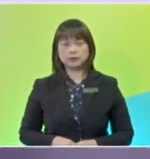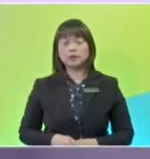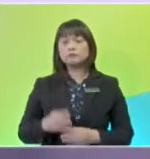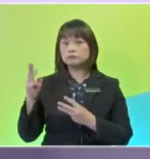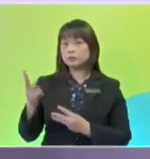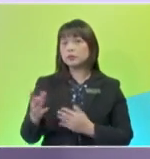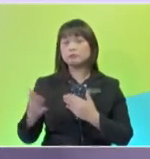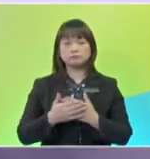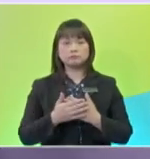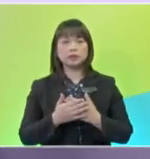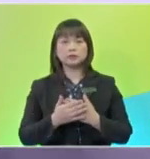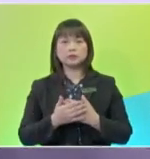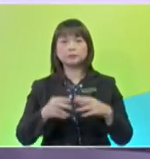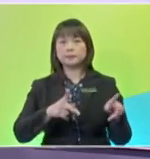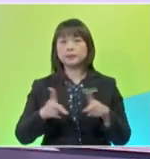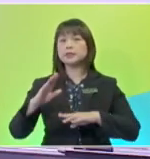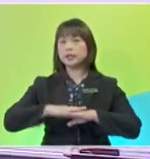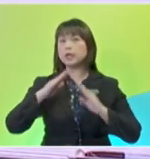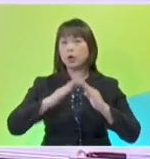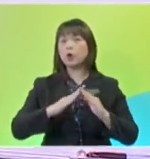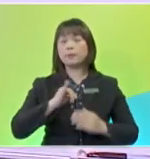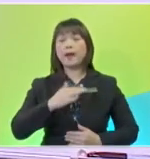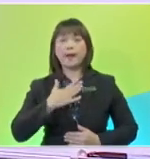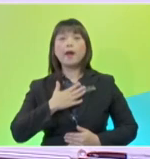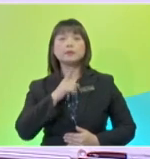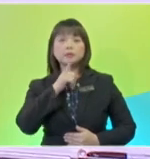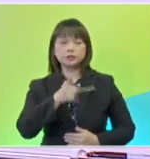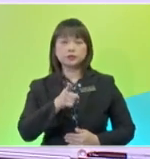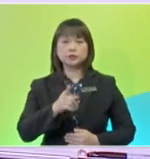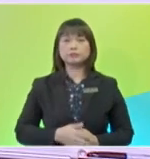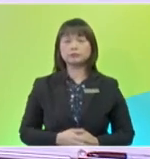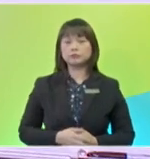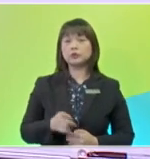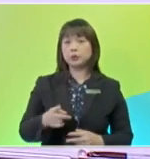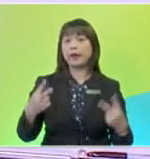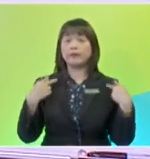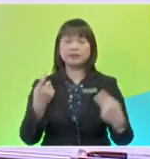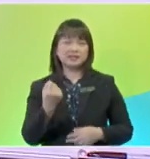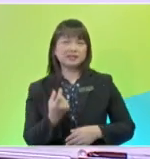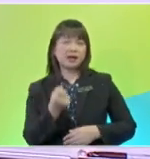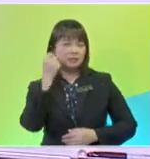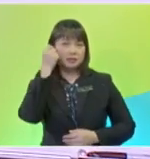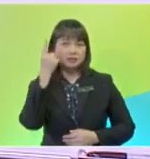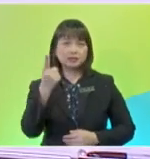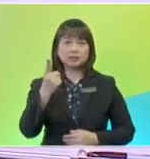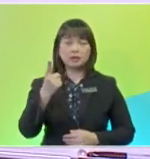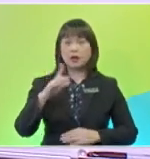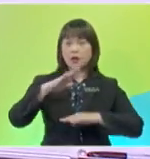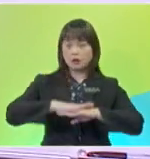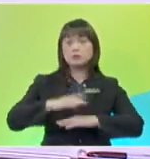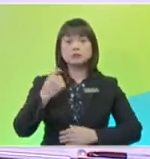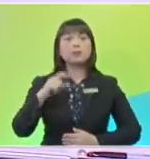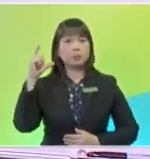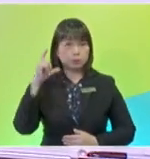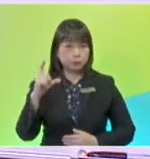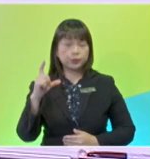Welcome back, peoples at home. I'm sure you are learning to understand about the moon, about the sun, and a lot more about, you know, what we